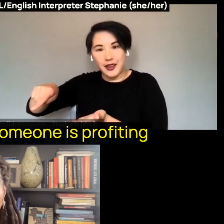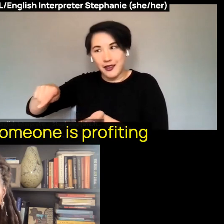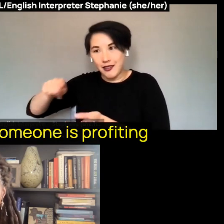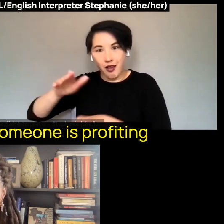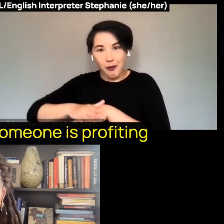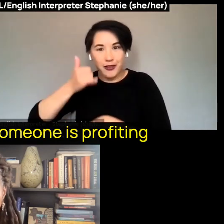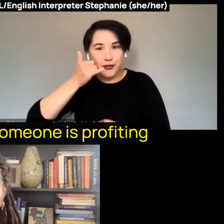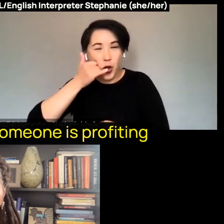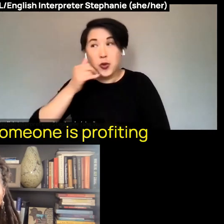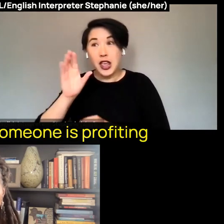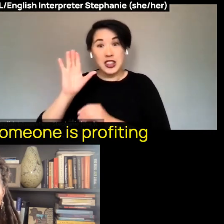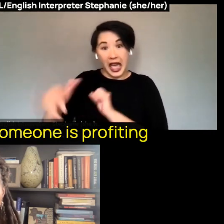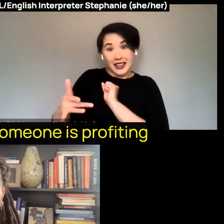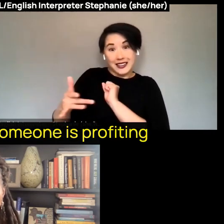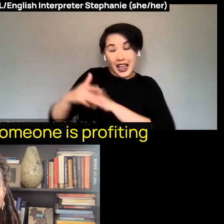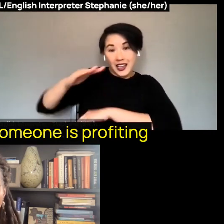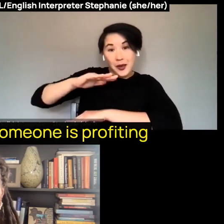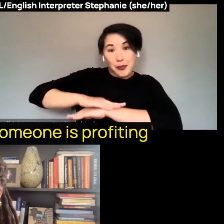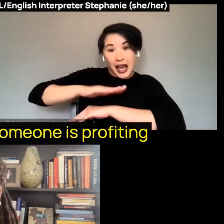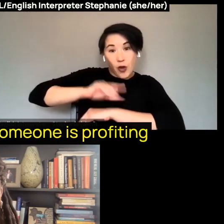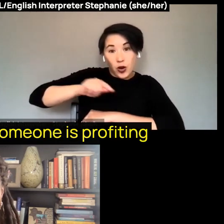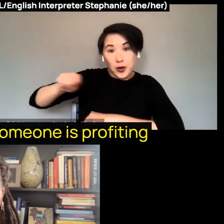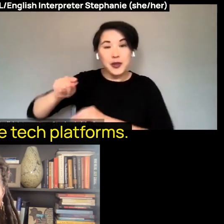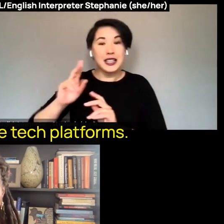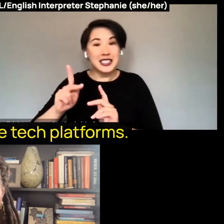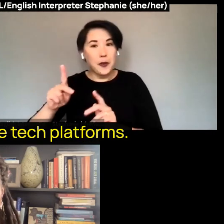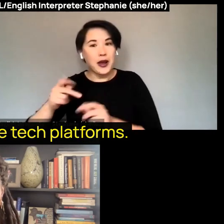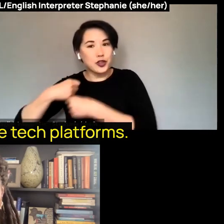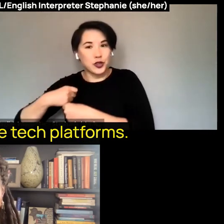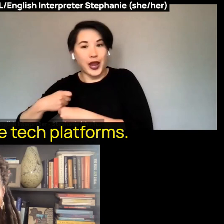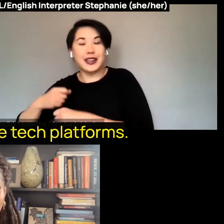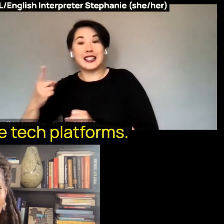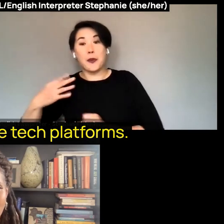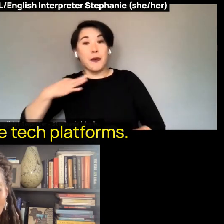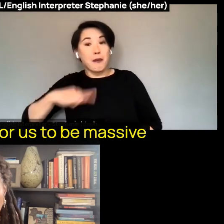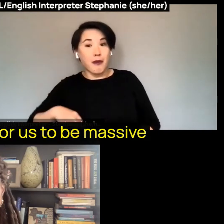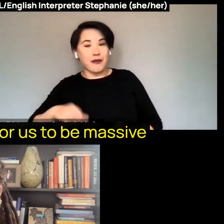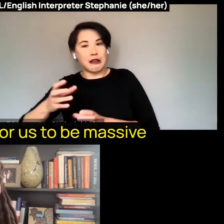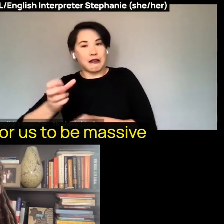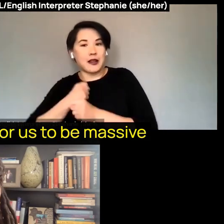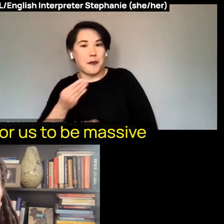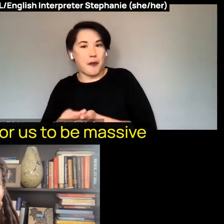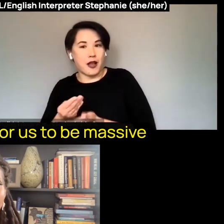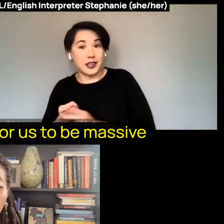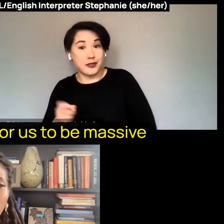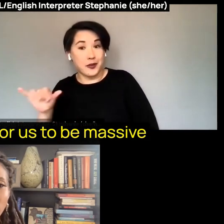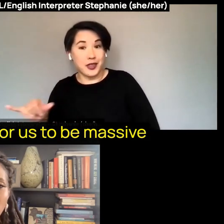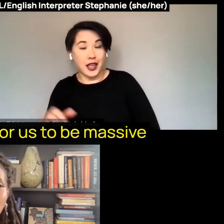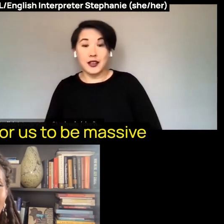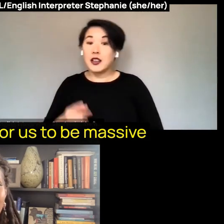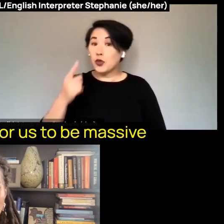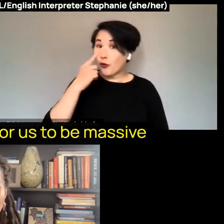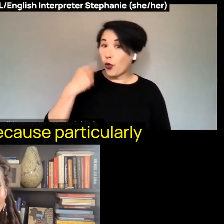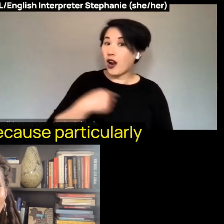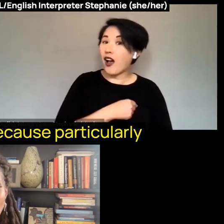platforms. And more importantly, someone is profiting off of the use of those tech platforms. And so it's not enough for us to